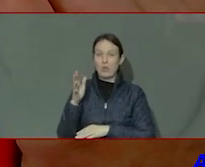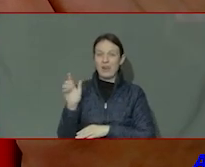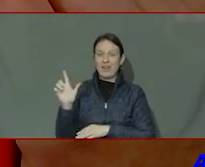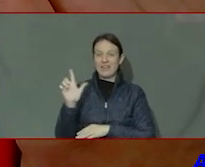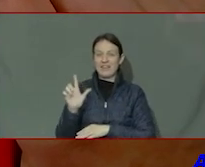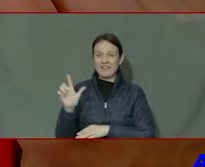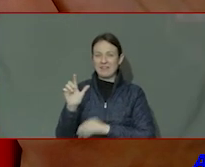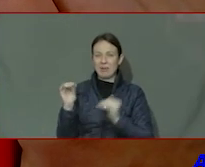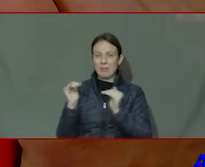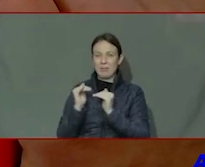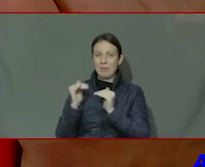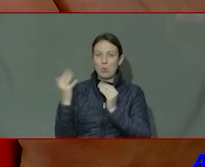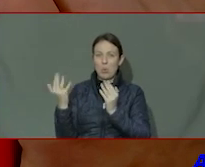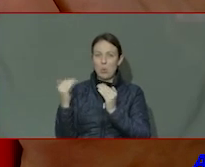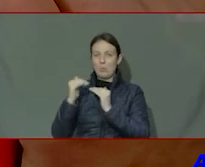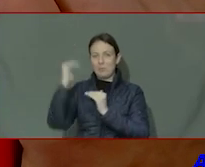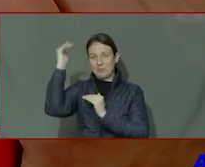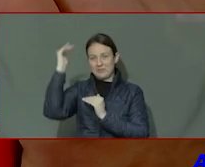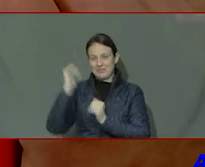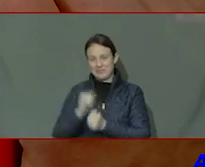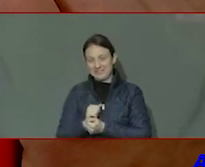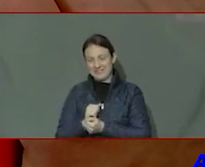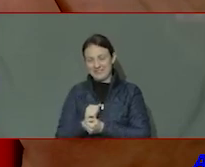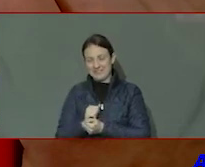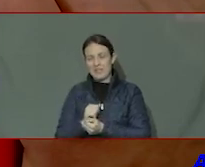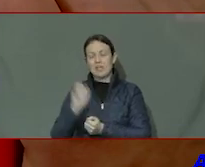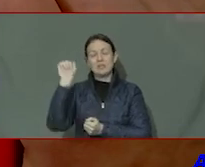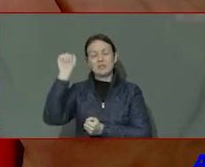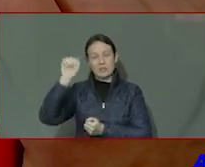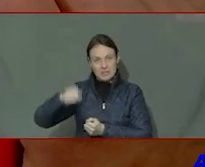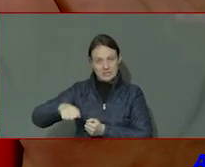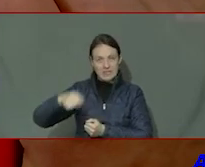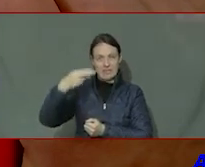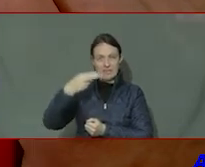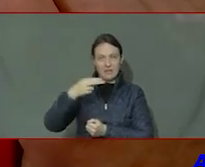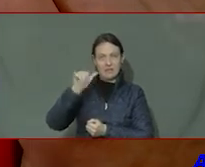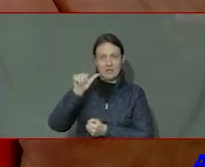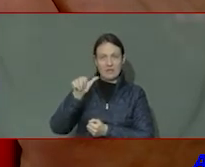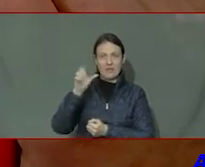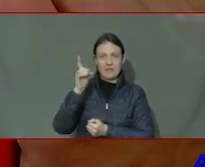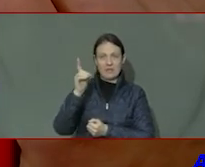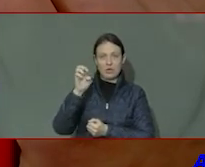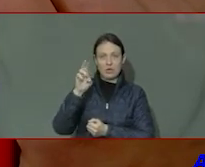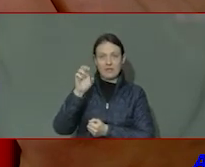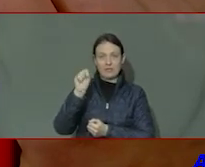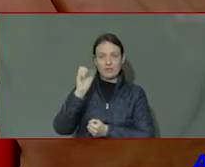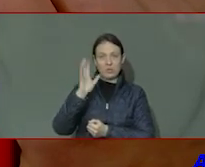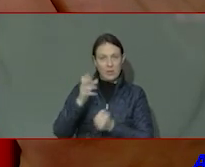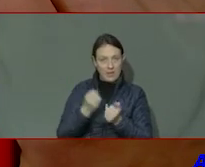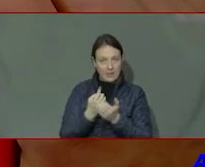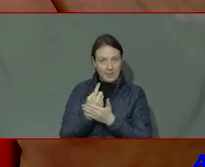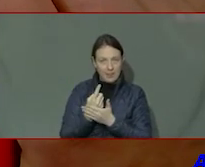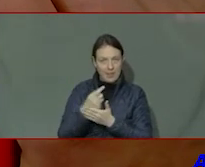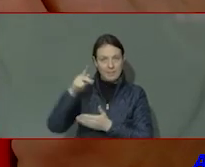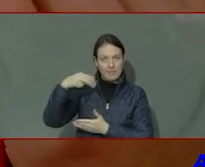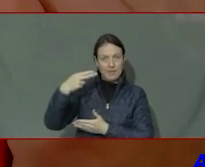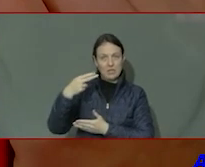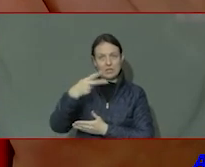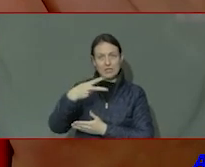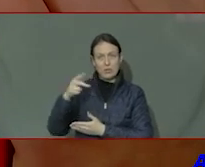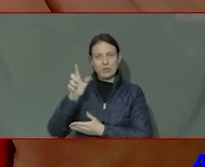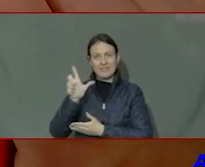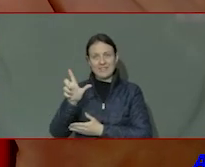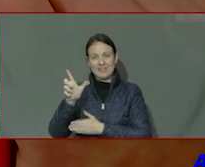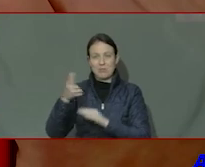7. So yes, hydrolysis will occur. The pH will be greater than 7.